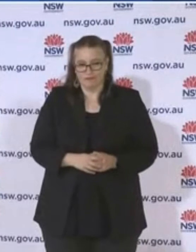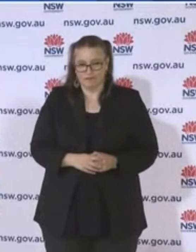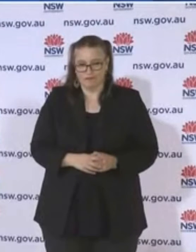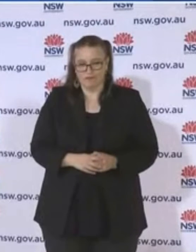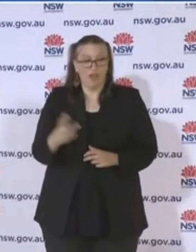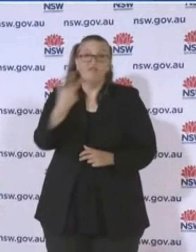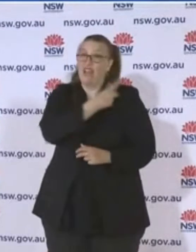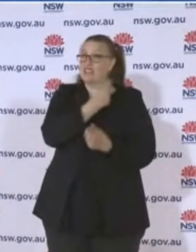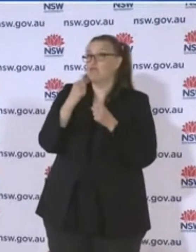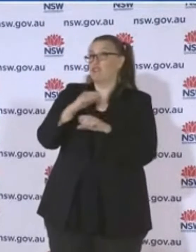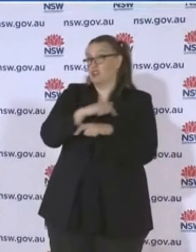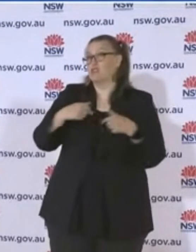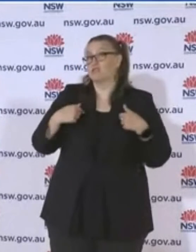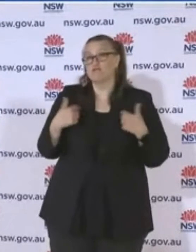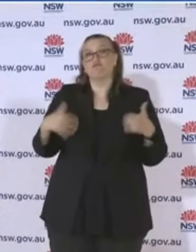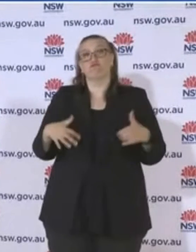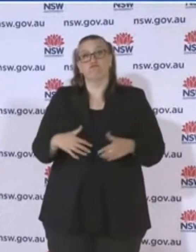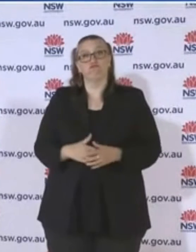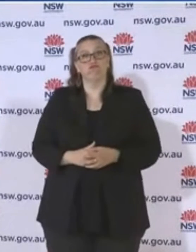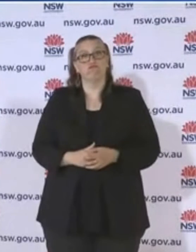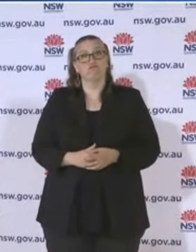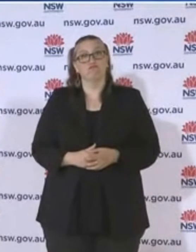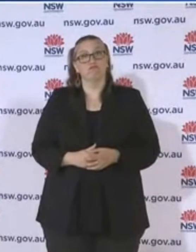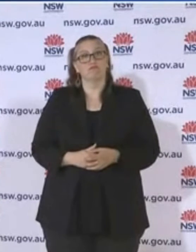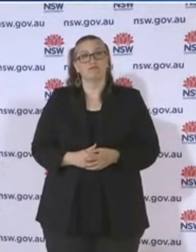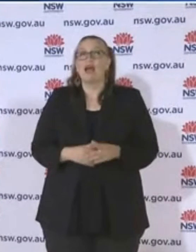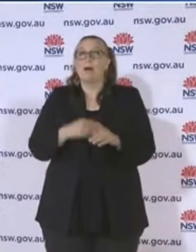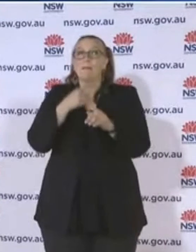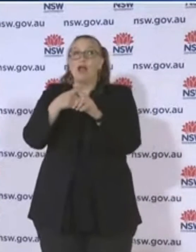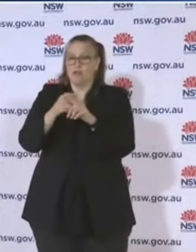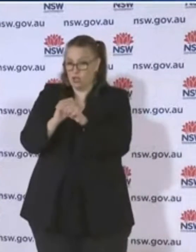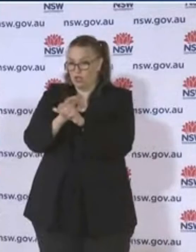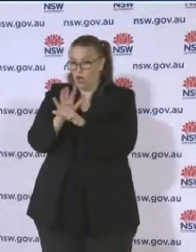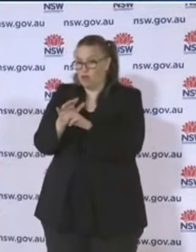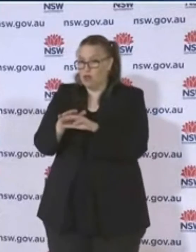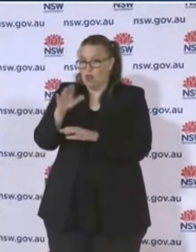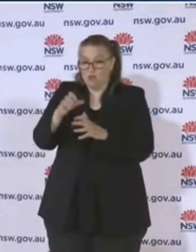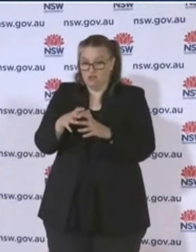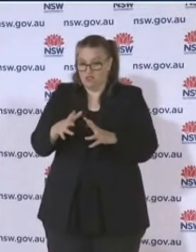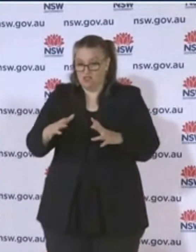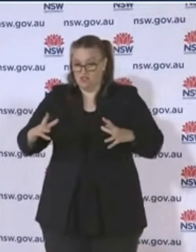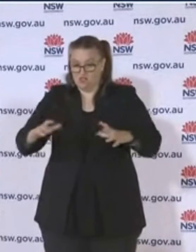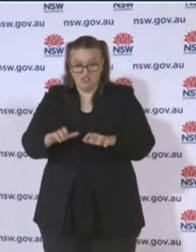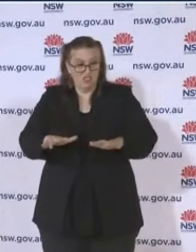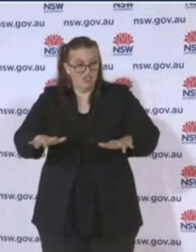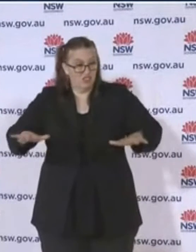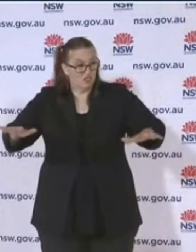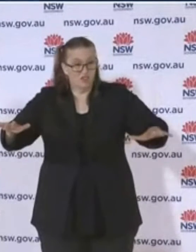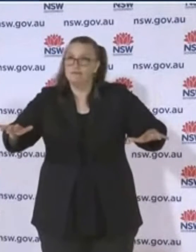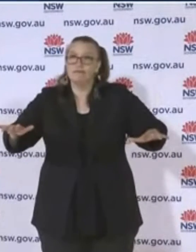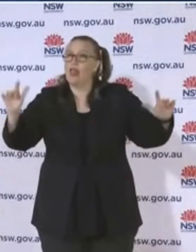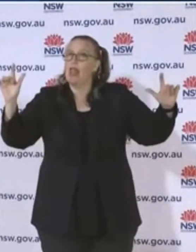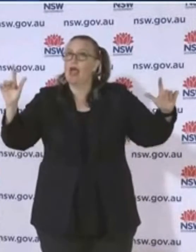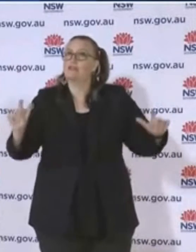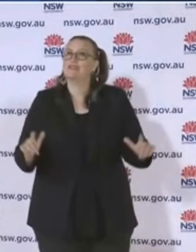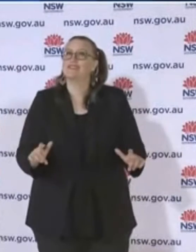also doing is reducing the potential of the growth of the virus. It's reducing how quickly the virus is growing. So in other countries